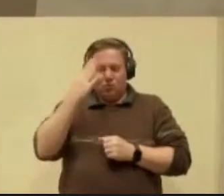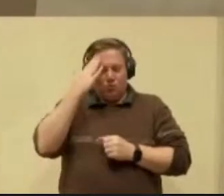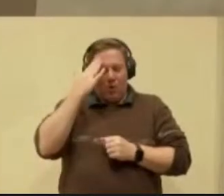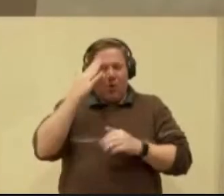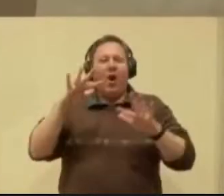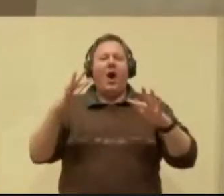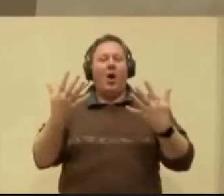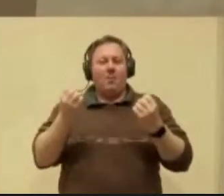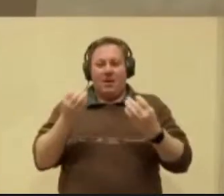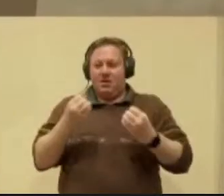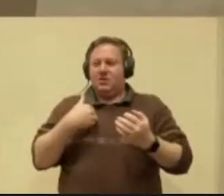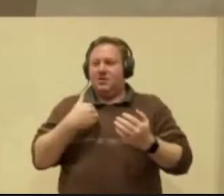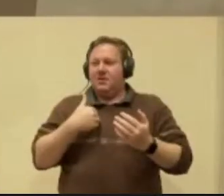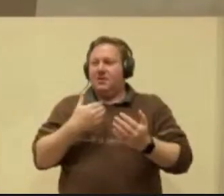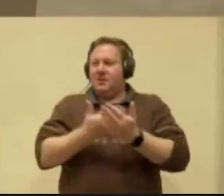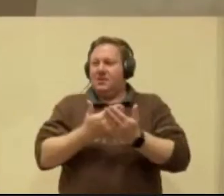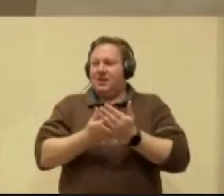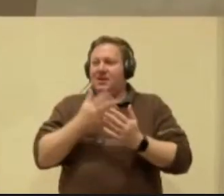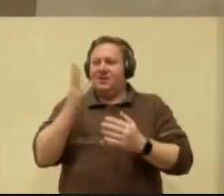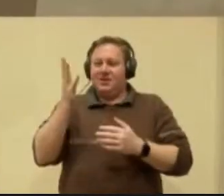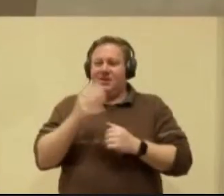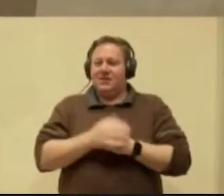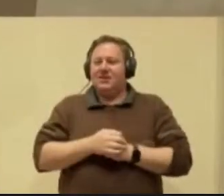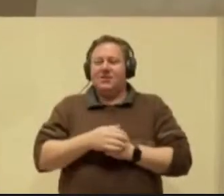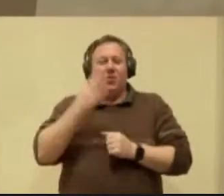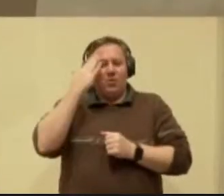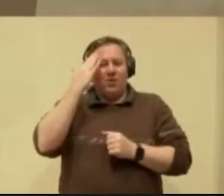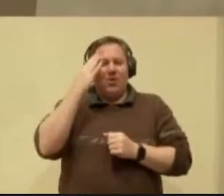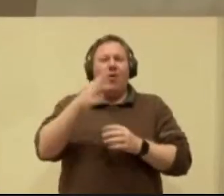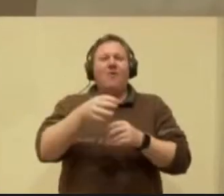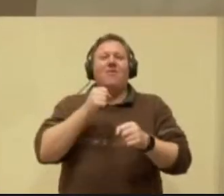speak but i know you from very funny